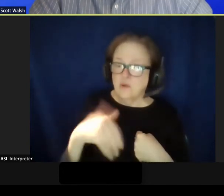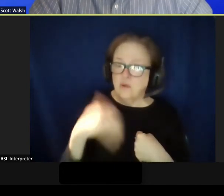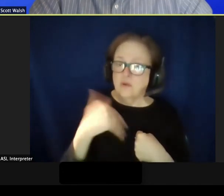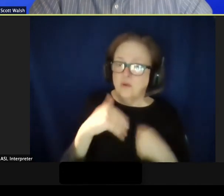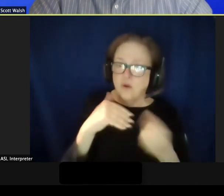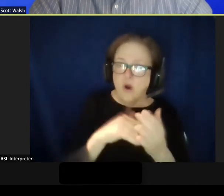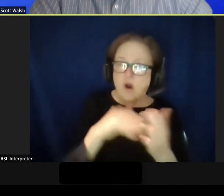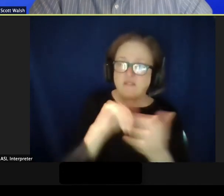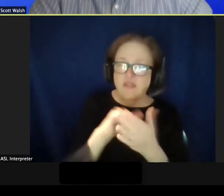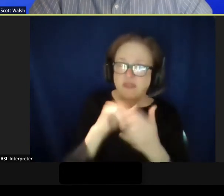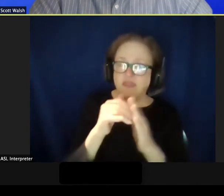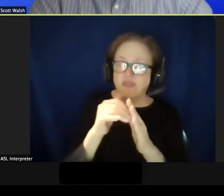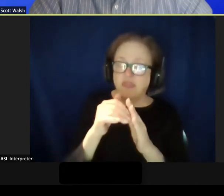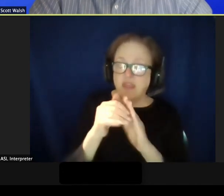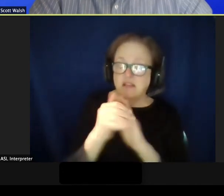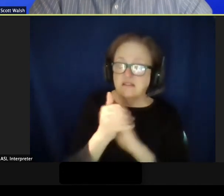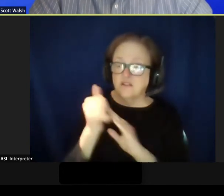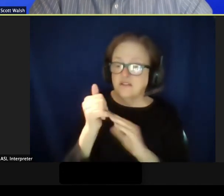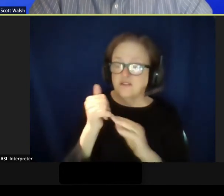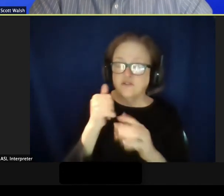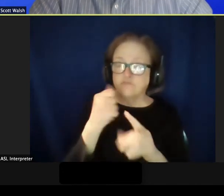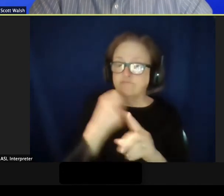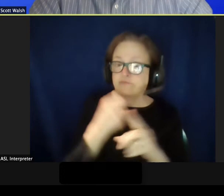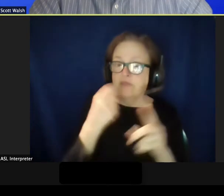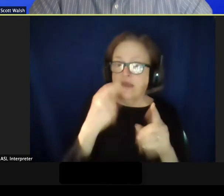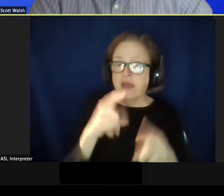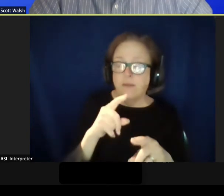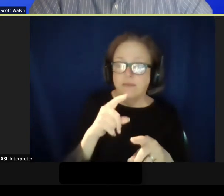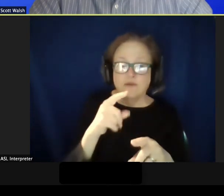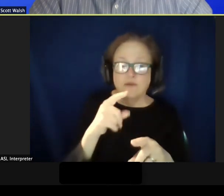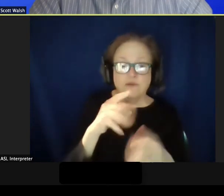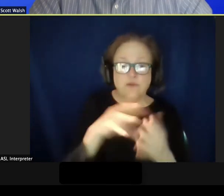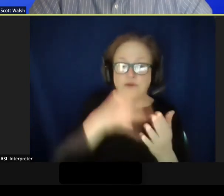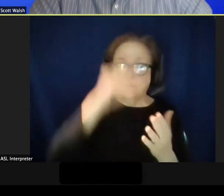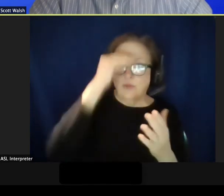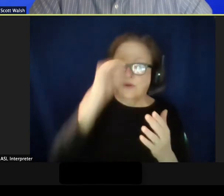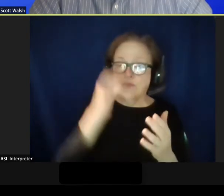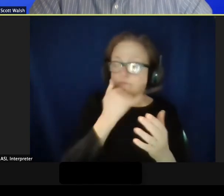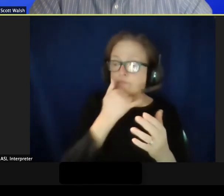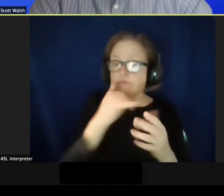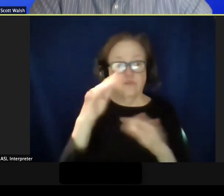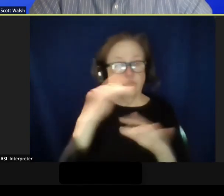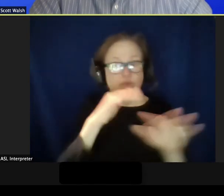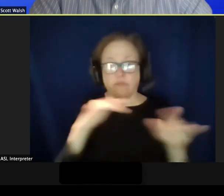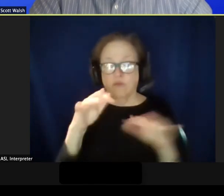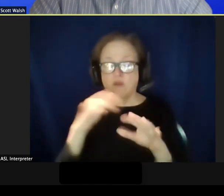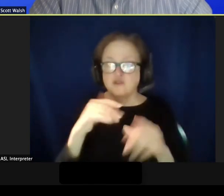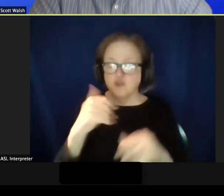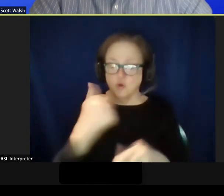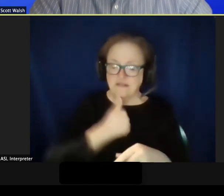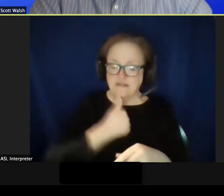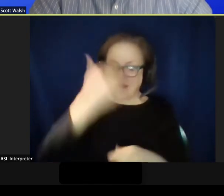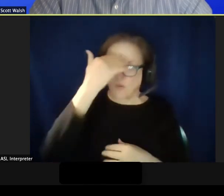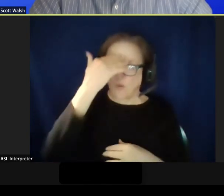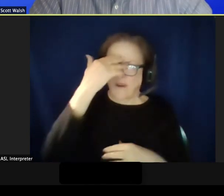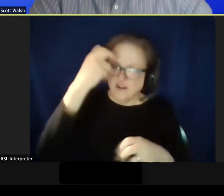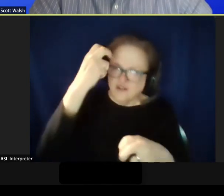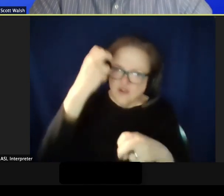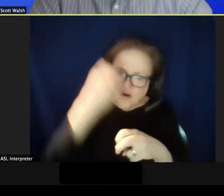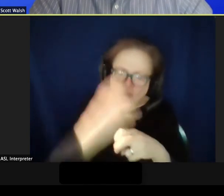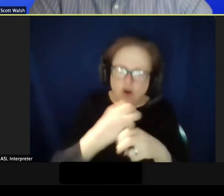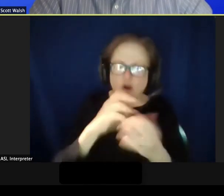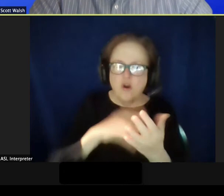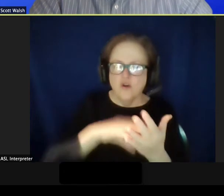learned early on through incidental learning. For children who are deaf or hard of hearing, self-awareness can be a difficult task to learn, especially